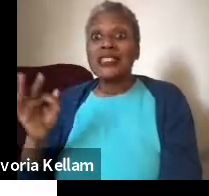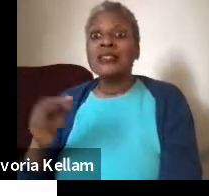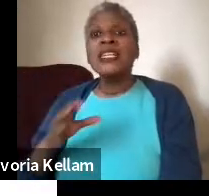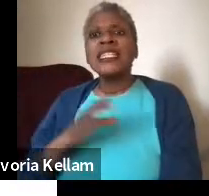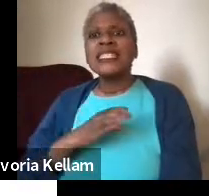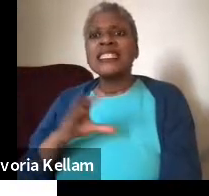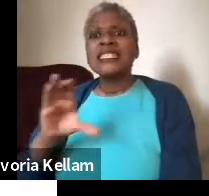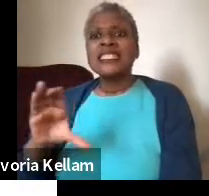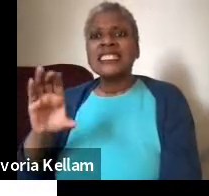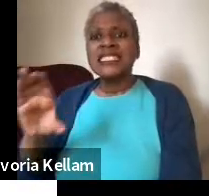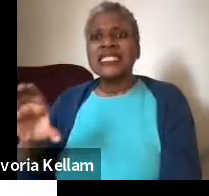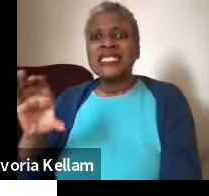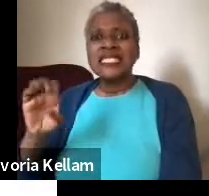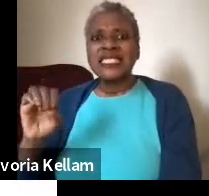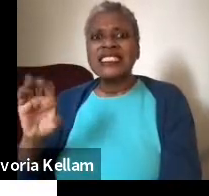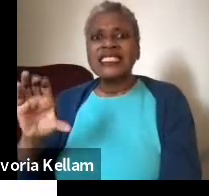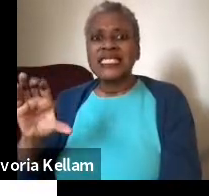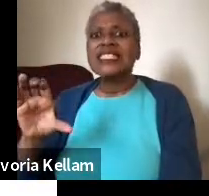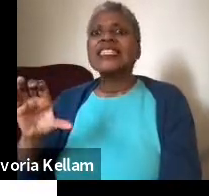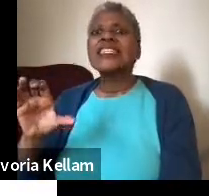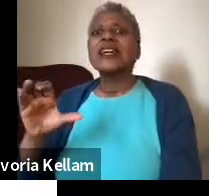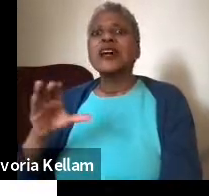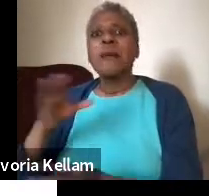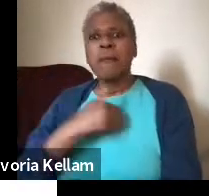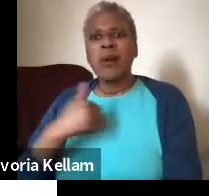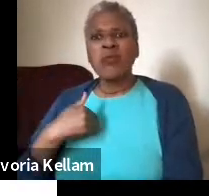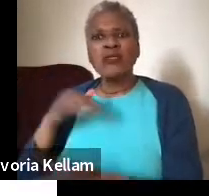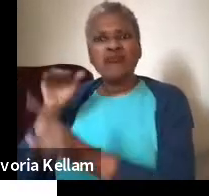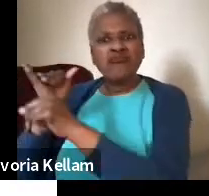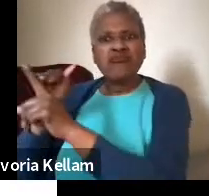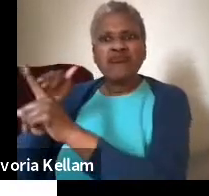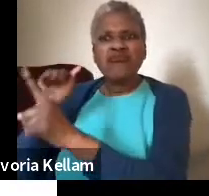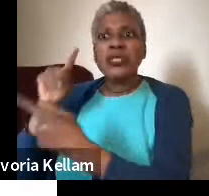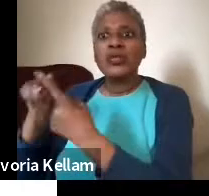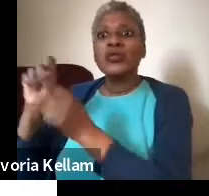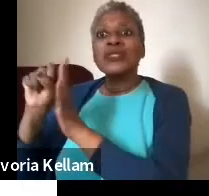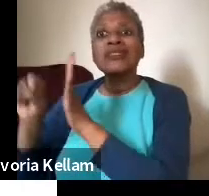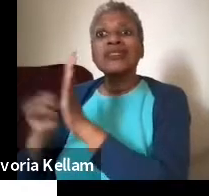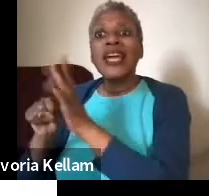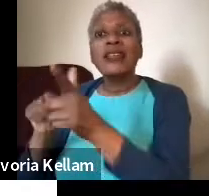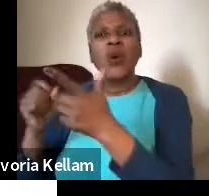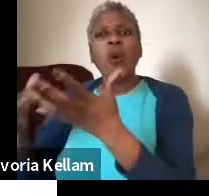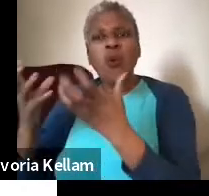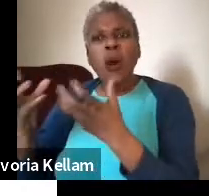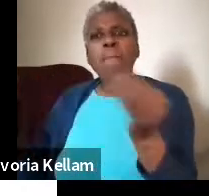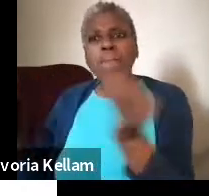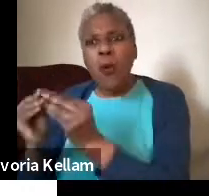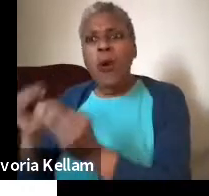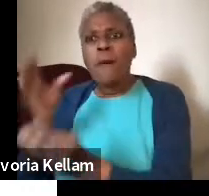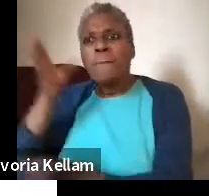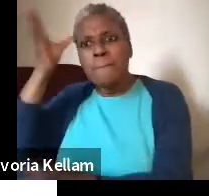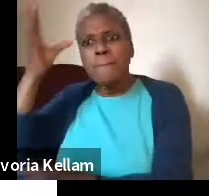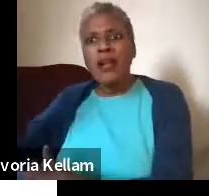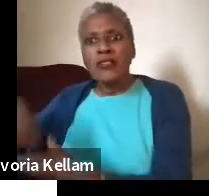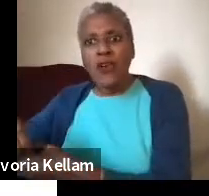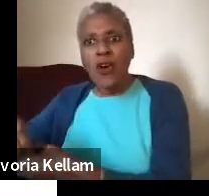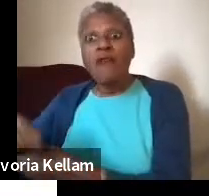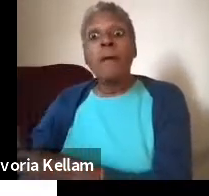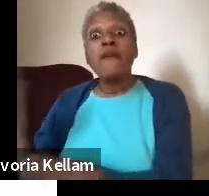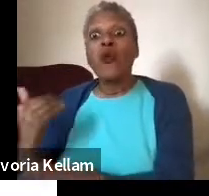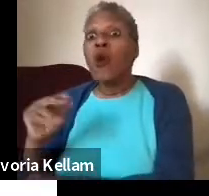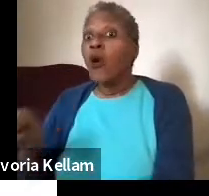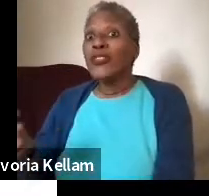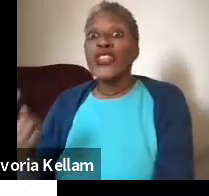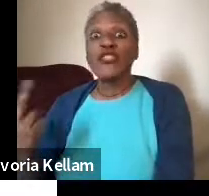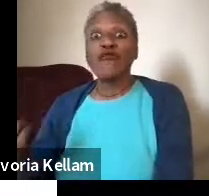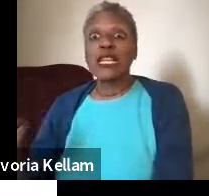revise the law around education councils so that voting is no longer restricted to 3 parents in every school, but open to